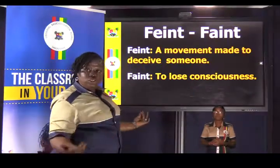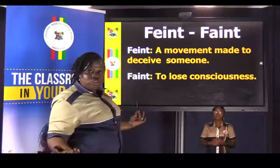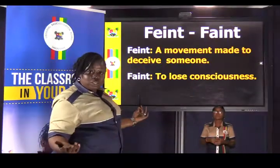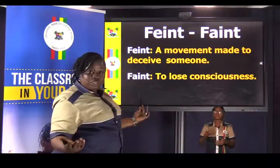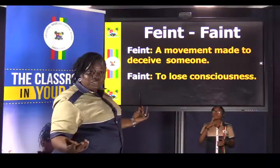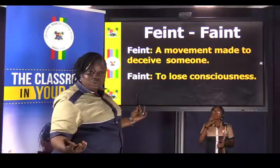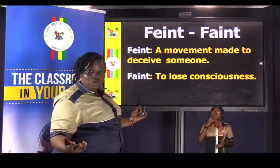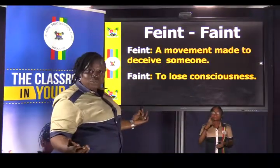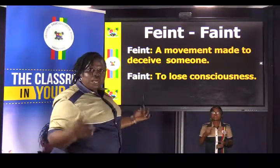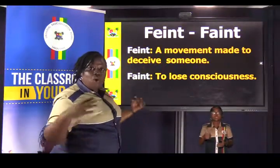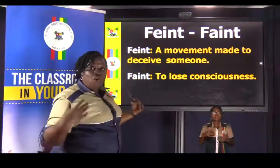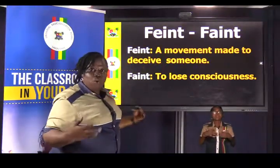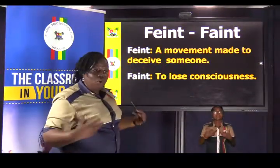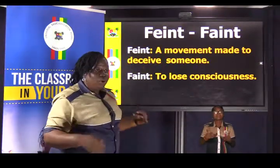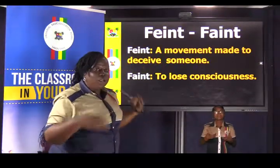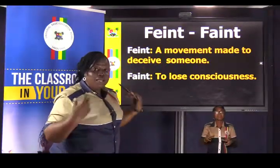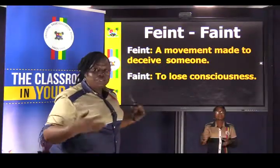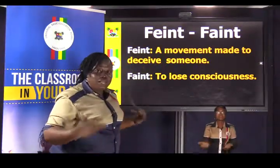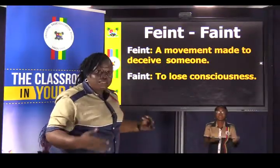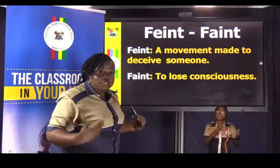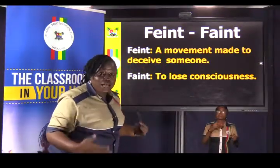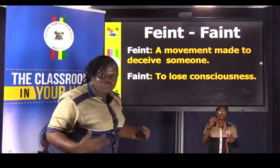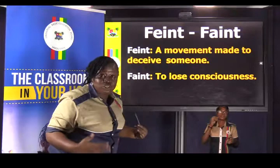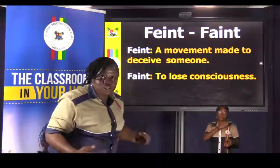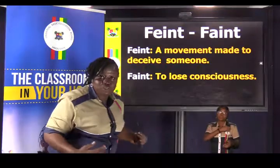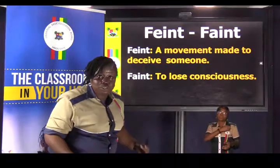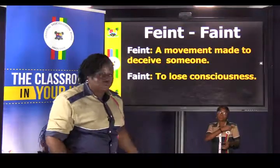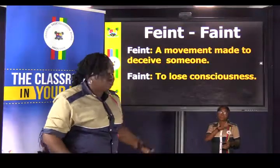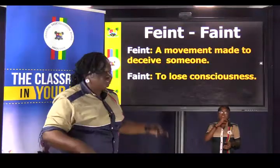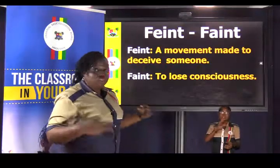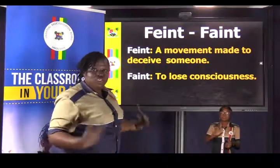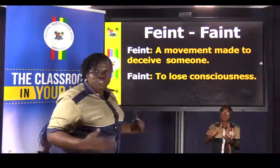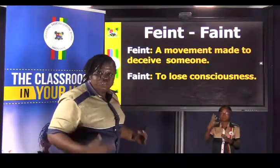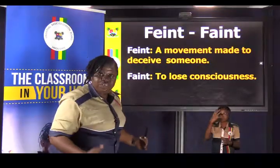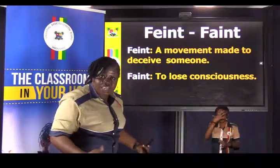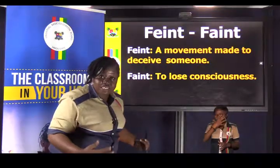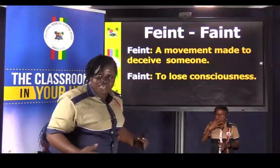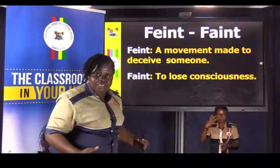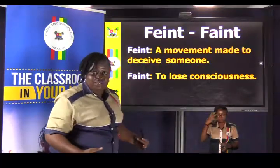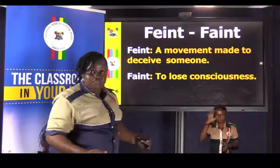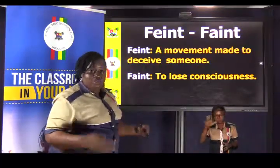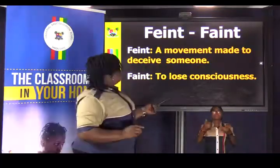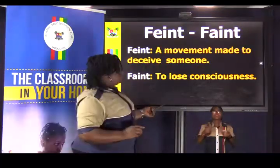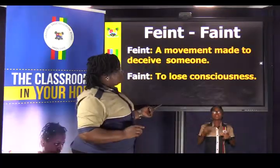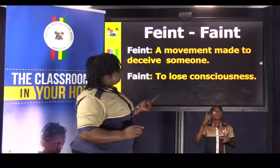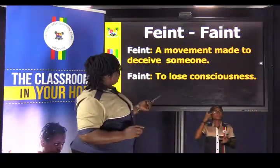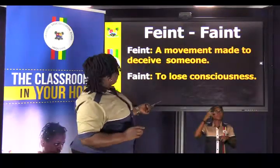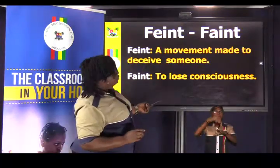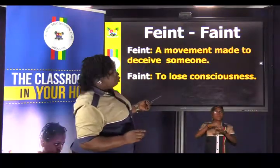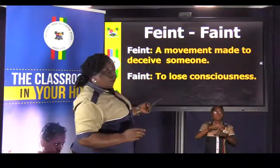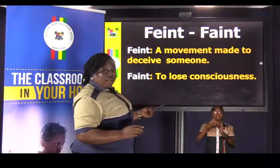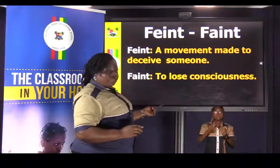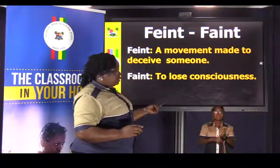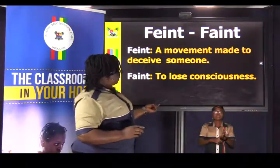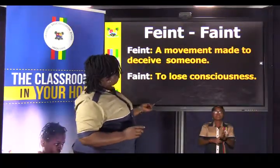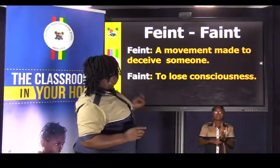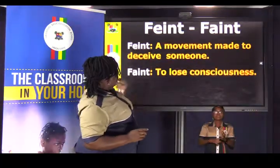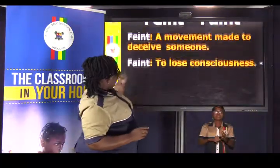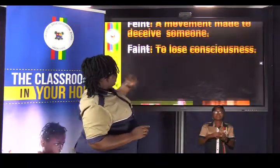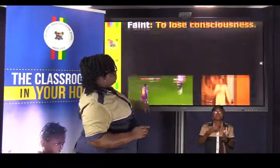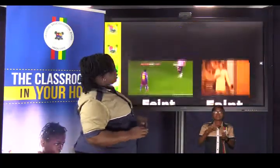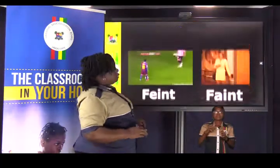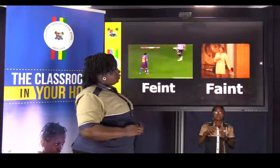lost consciousness. Say, oh, let's take her to the hospital. She has fainted. So let's look at